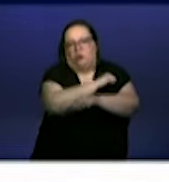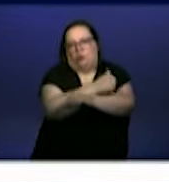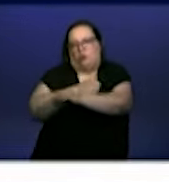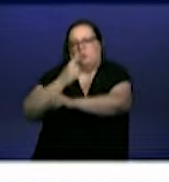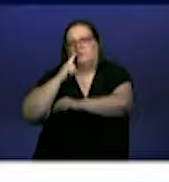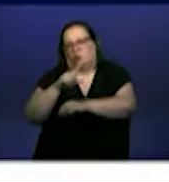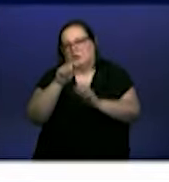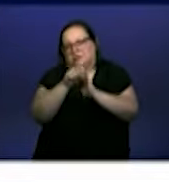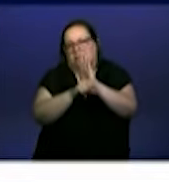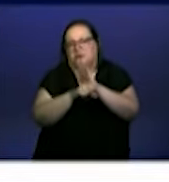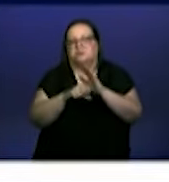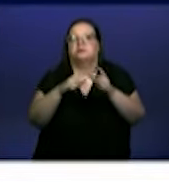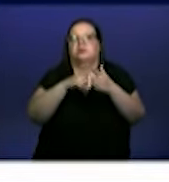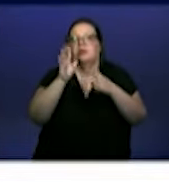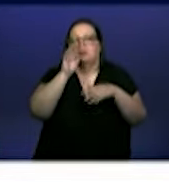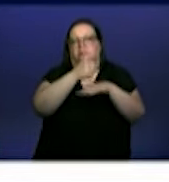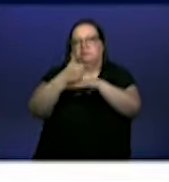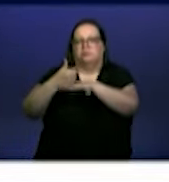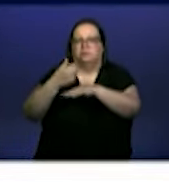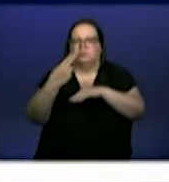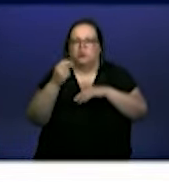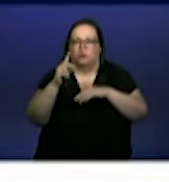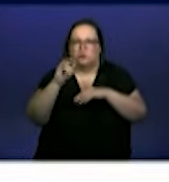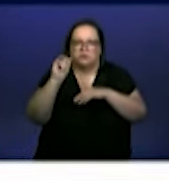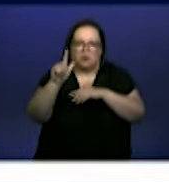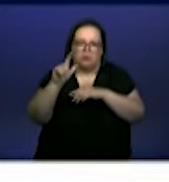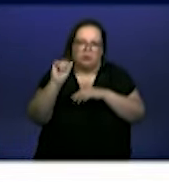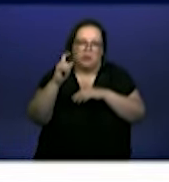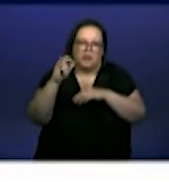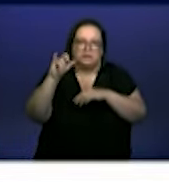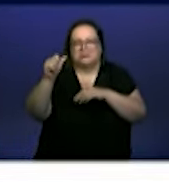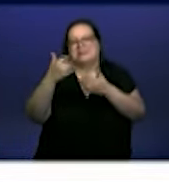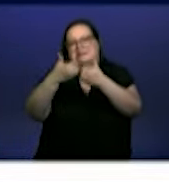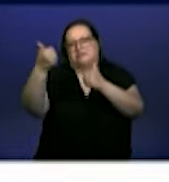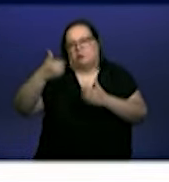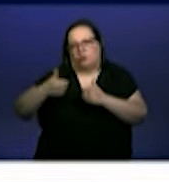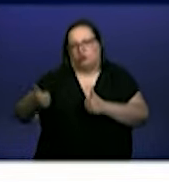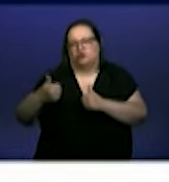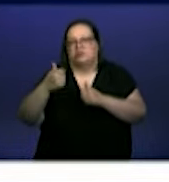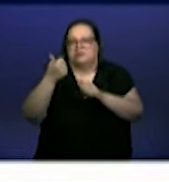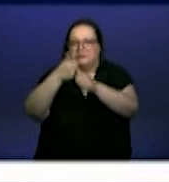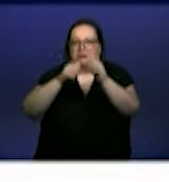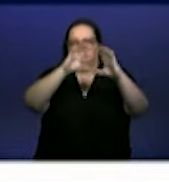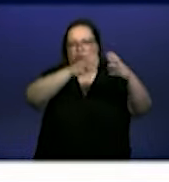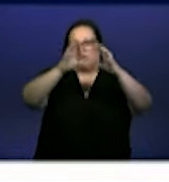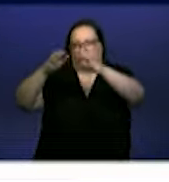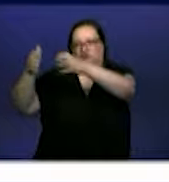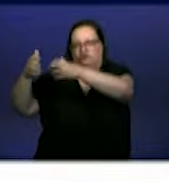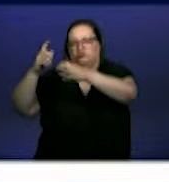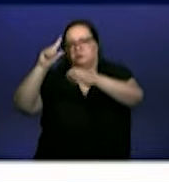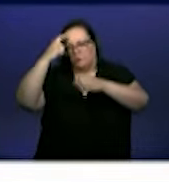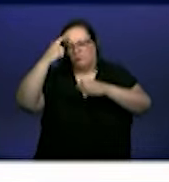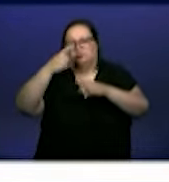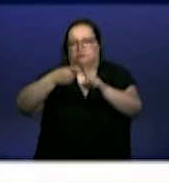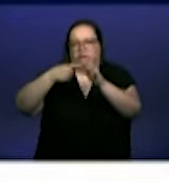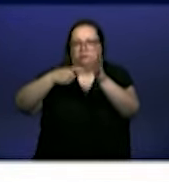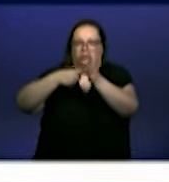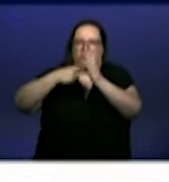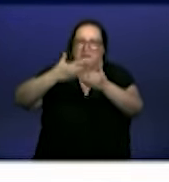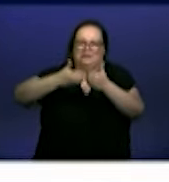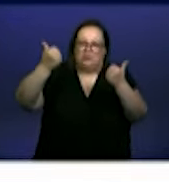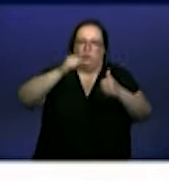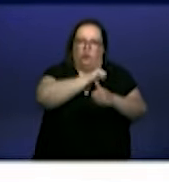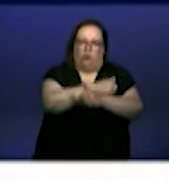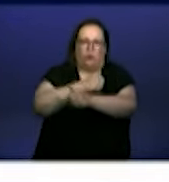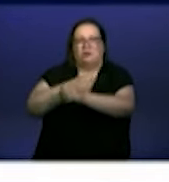the horizontal axis, or the separation of powers, which is that each branch of government needed to specifically have its own authority. We've strayed from